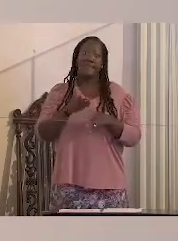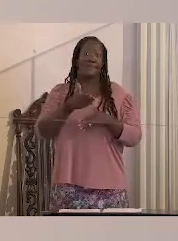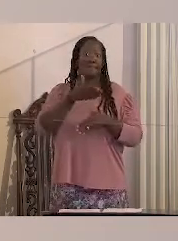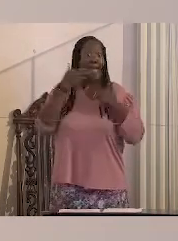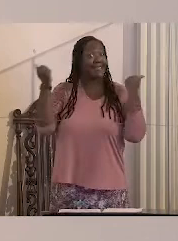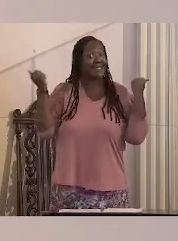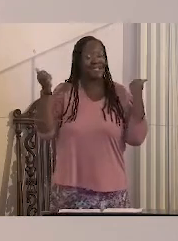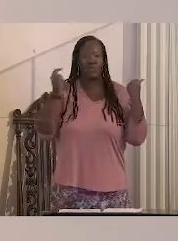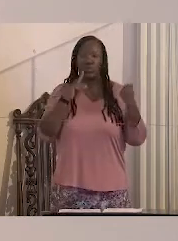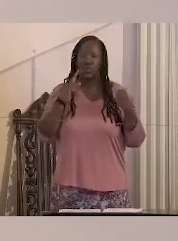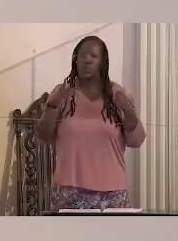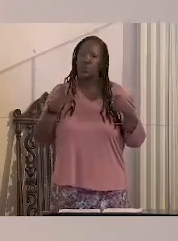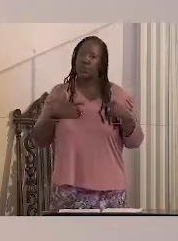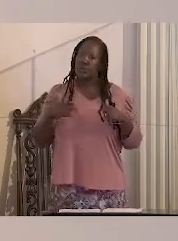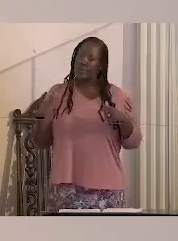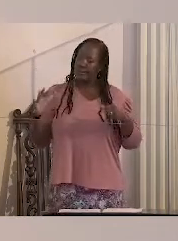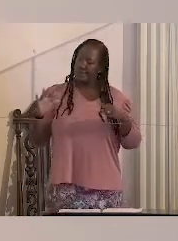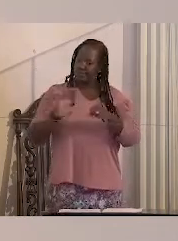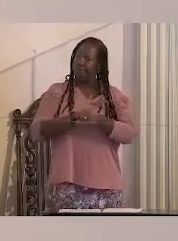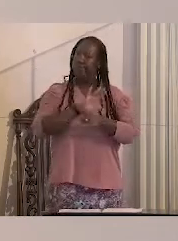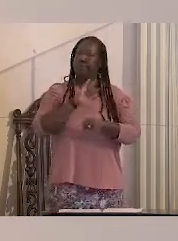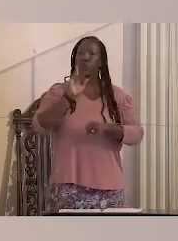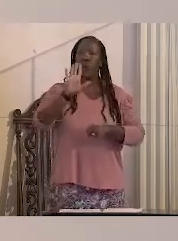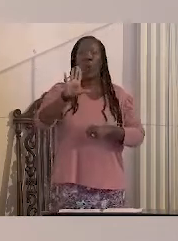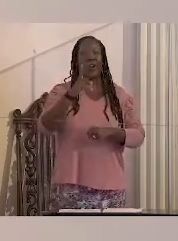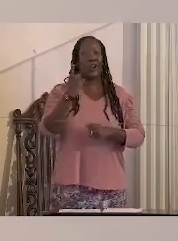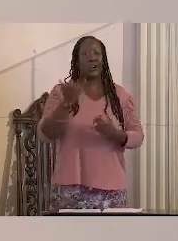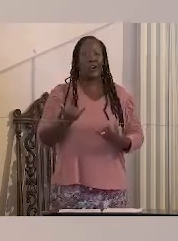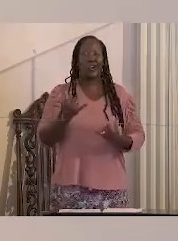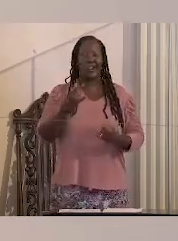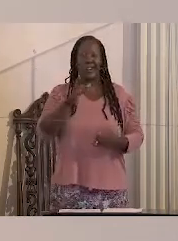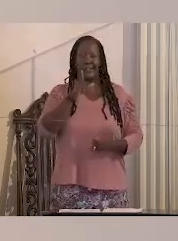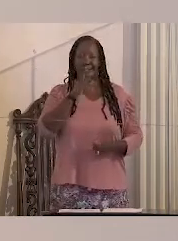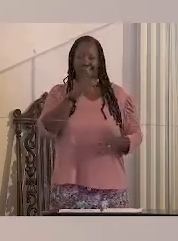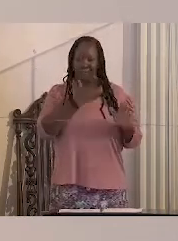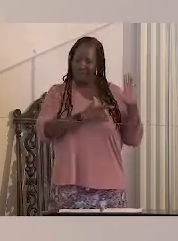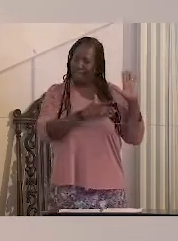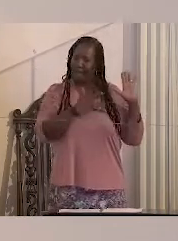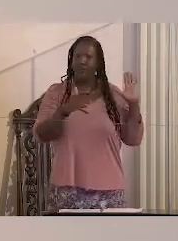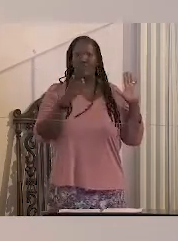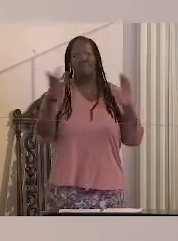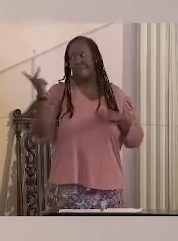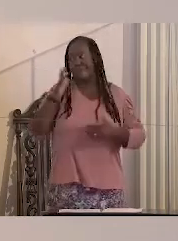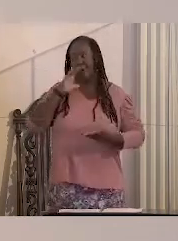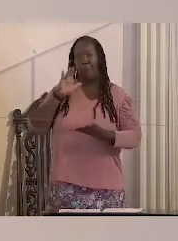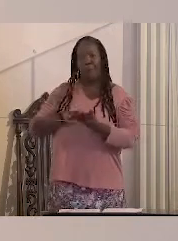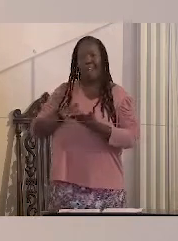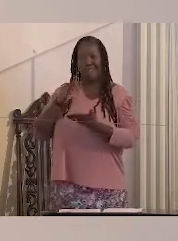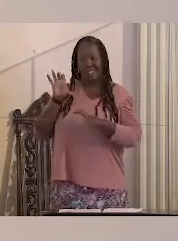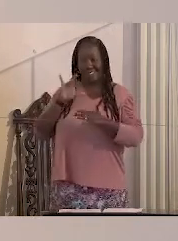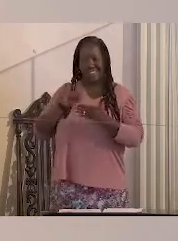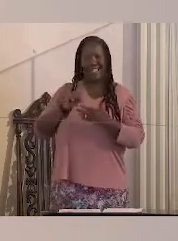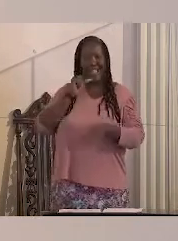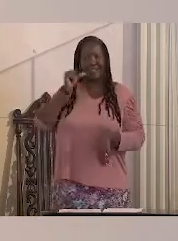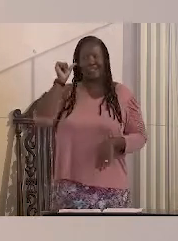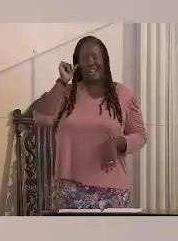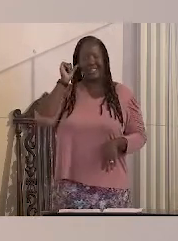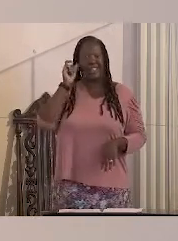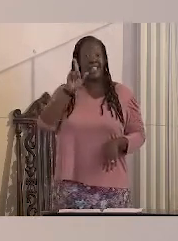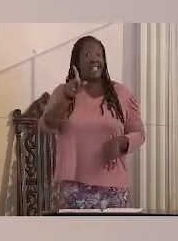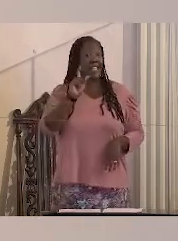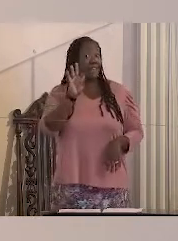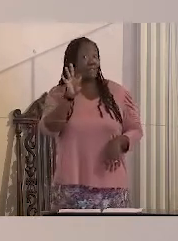pledge, which my wife and I did yesterday. If you have questions, contact Gary Penn.